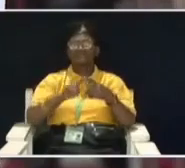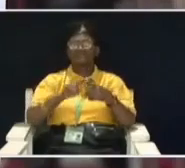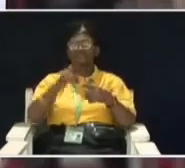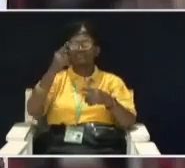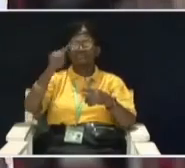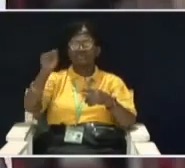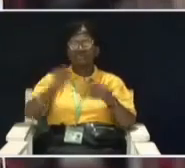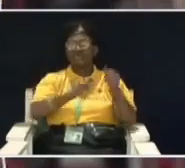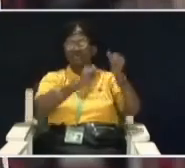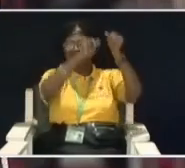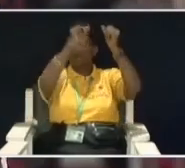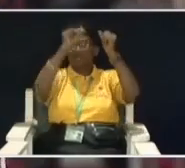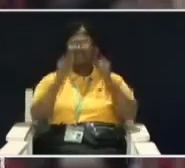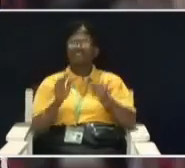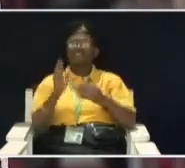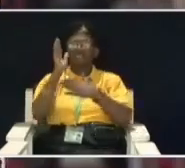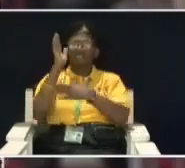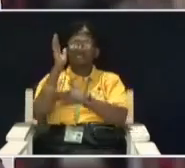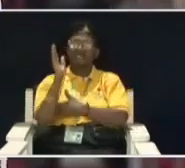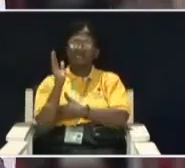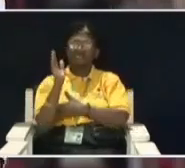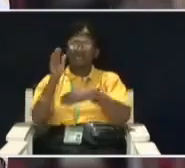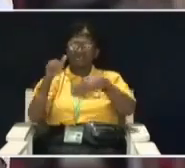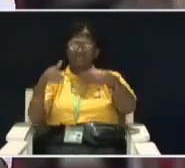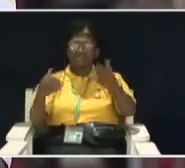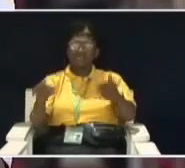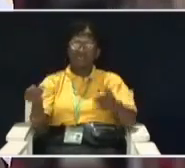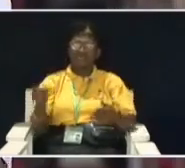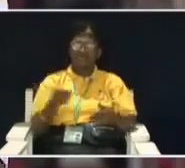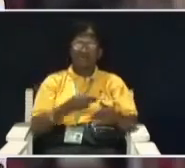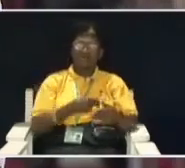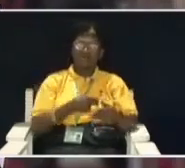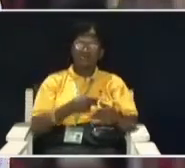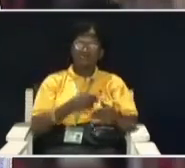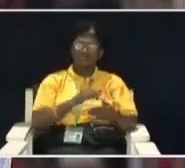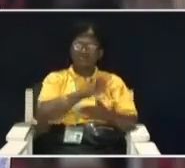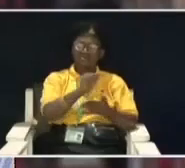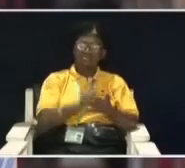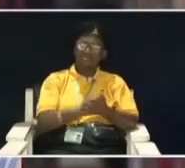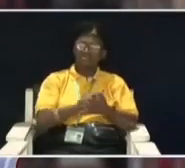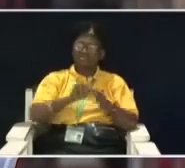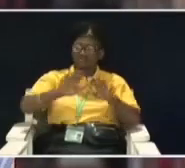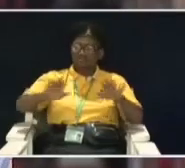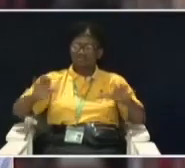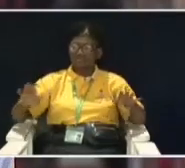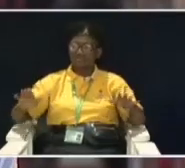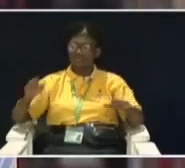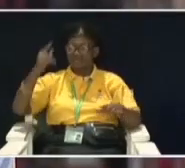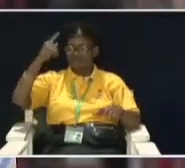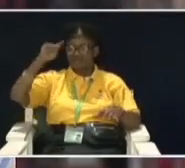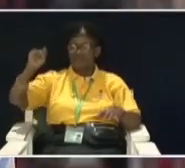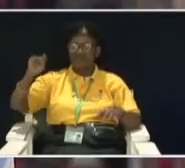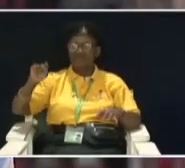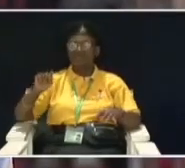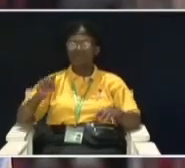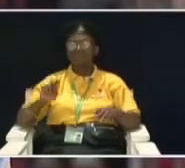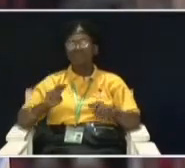these children and for looking after them thus far.